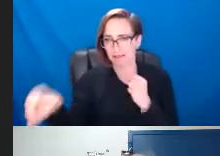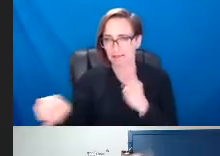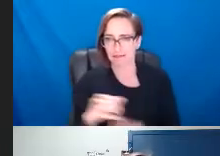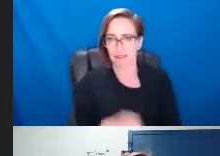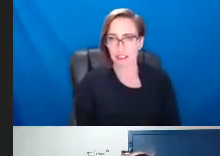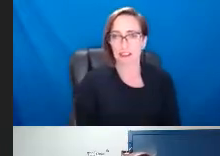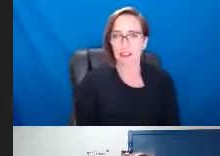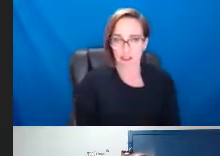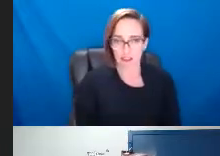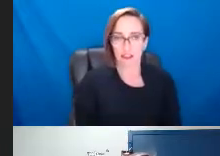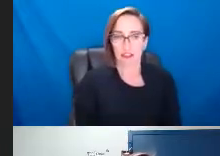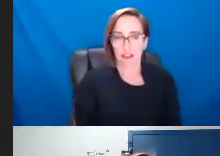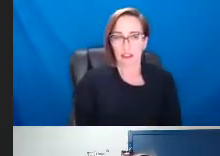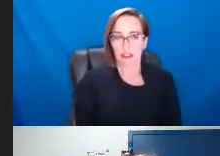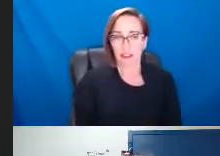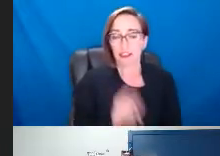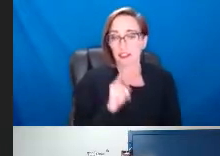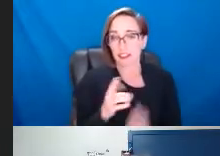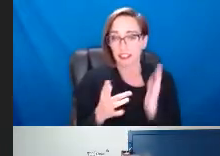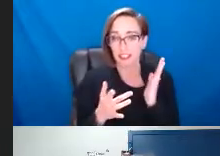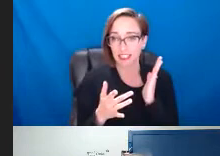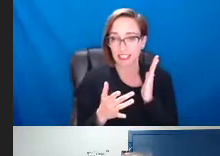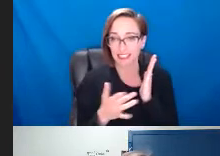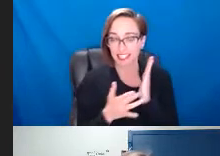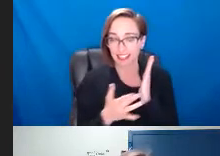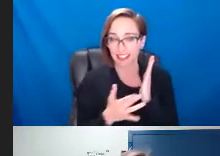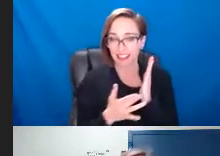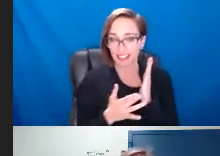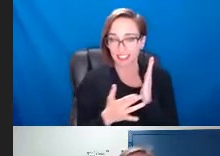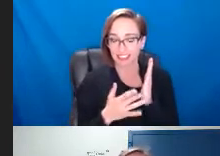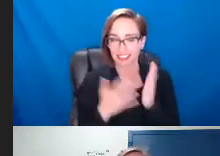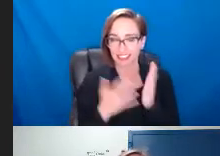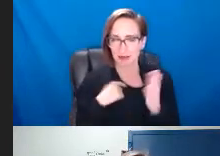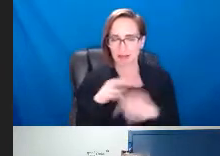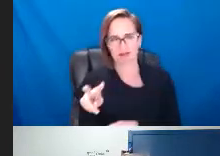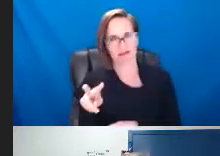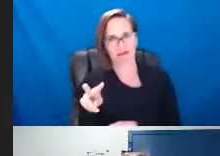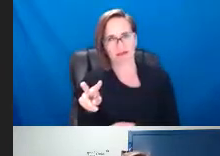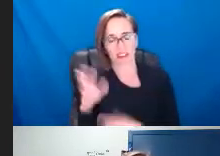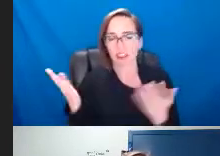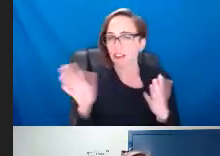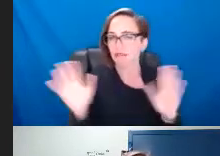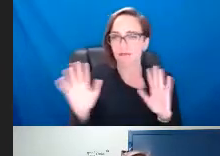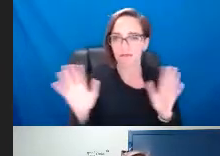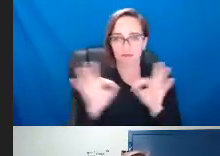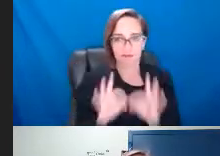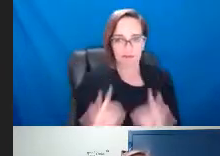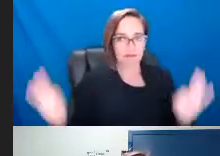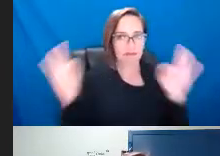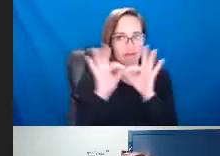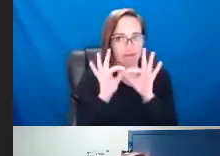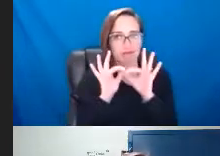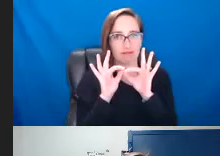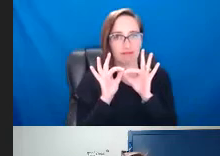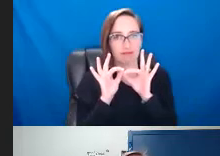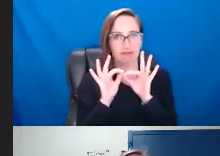Technology. I think this is important, and you guys are like, wait, you just talked about communication, but this is so important. And I think